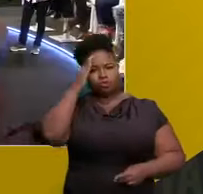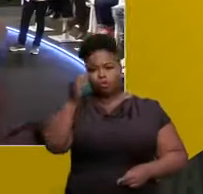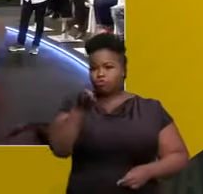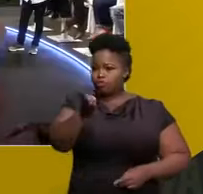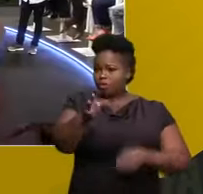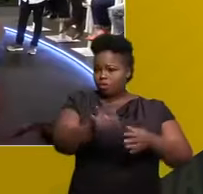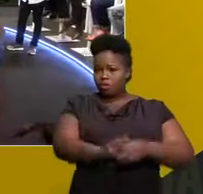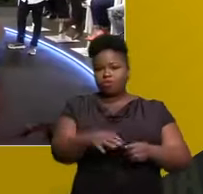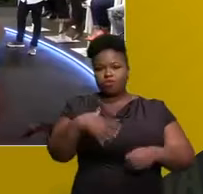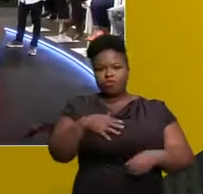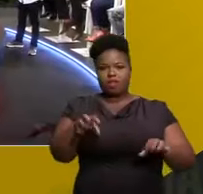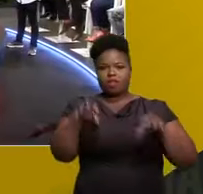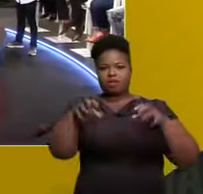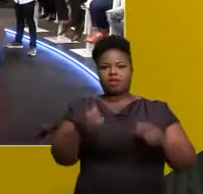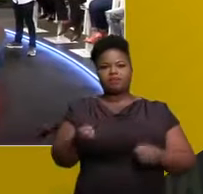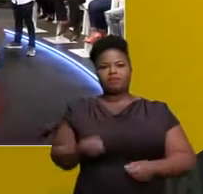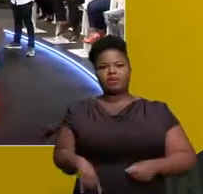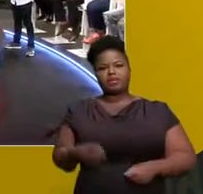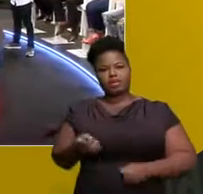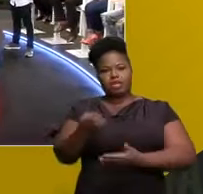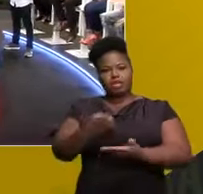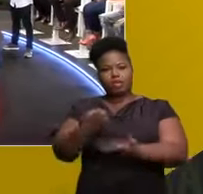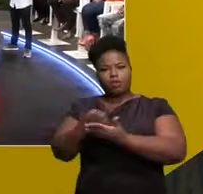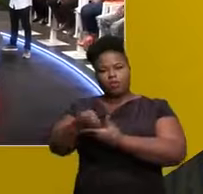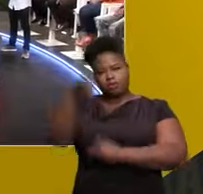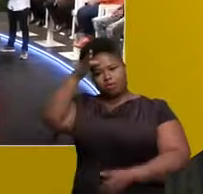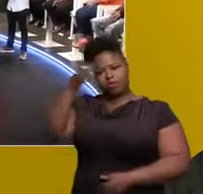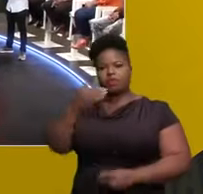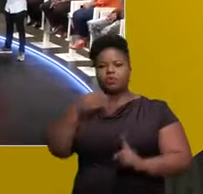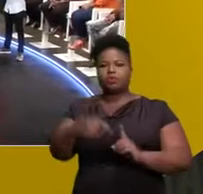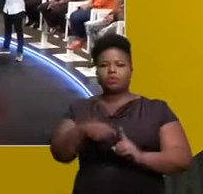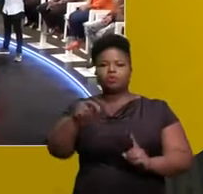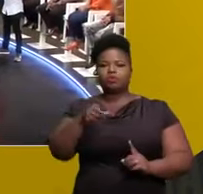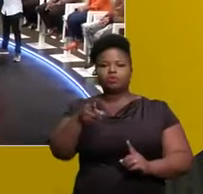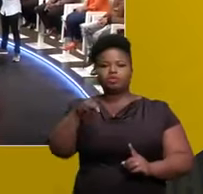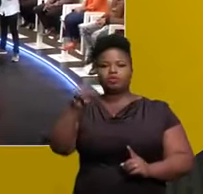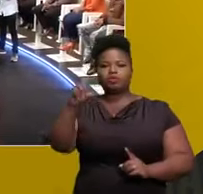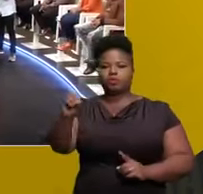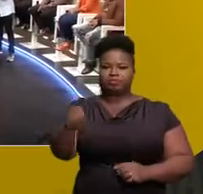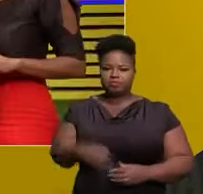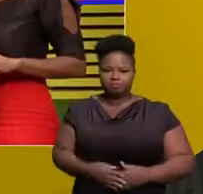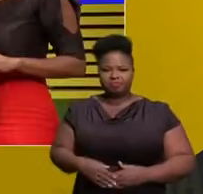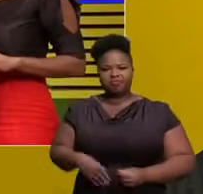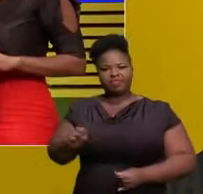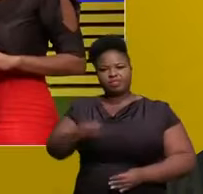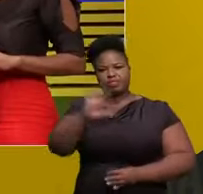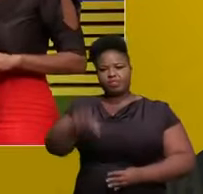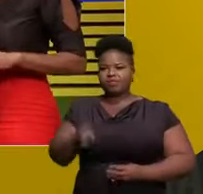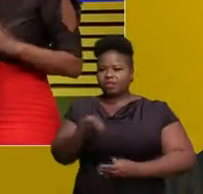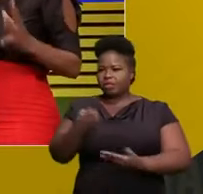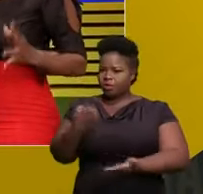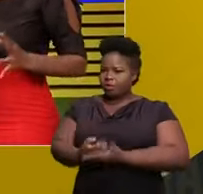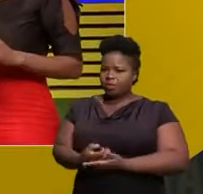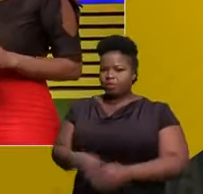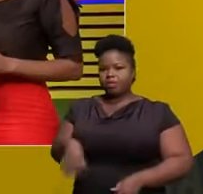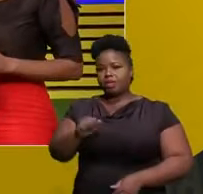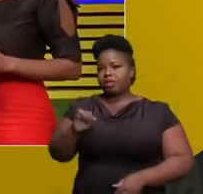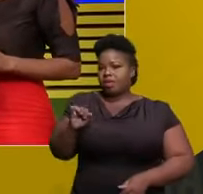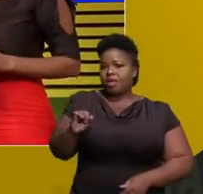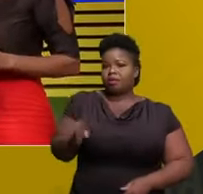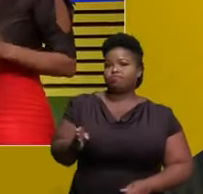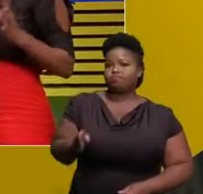Ulrayna, Yagotusa now. We've got an economist. Undumiso Hatebe. Undumiso. The economy of South Africa. AI